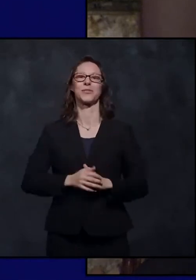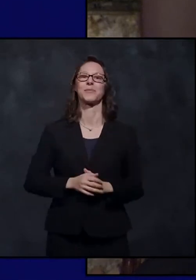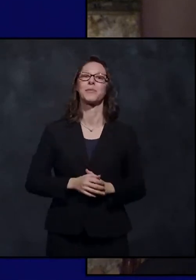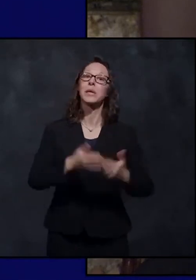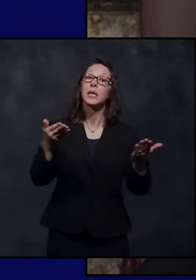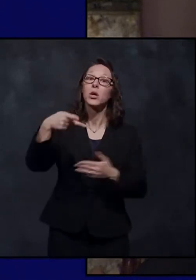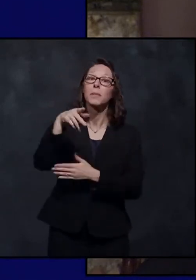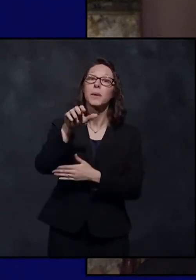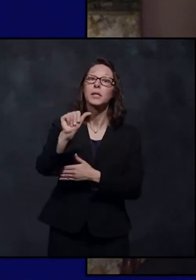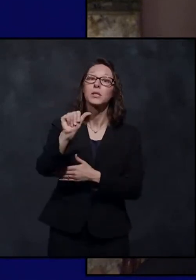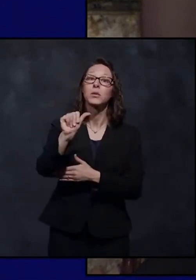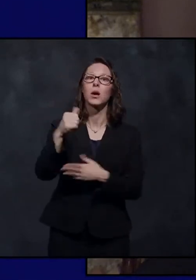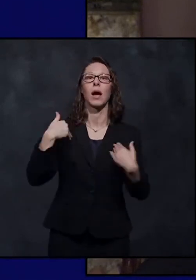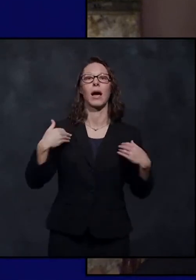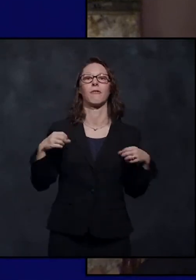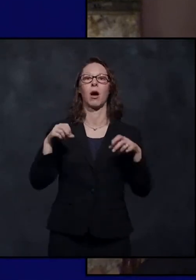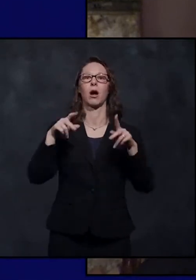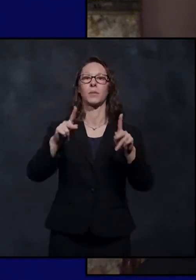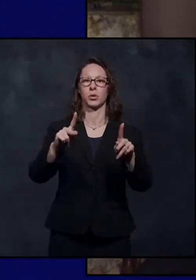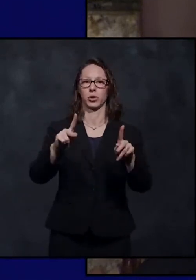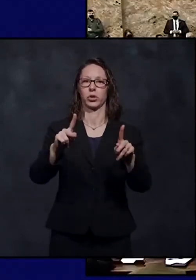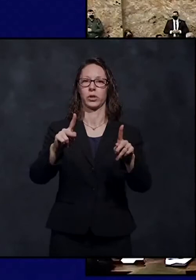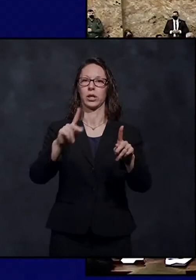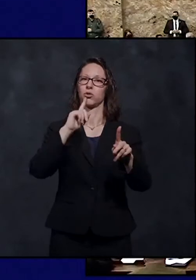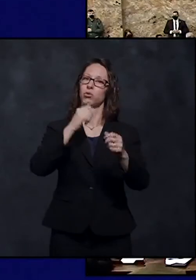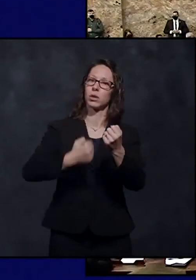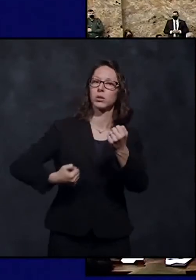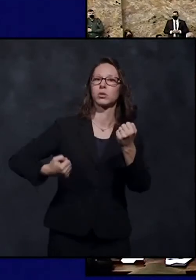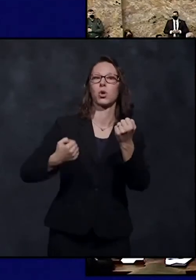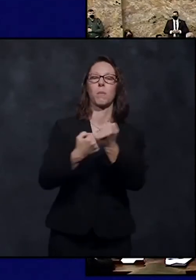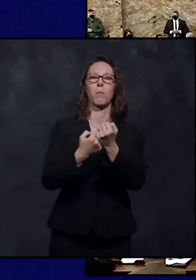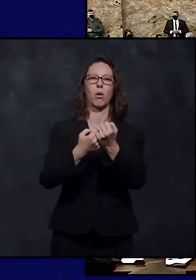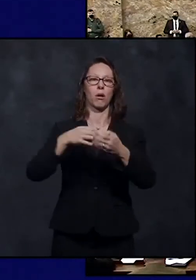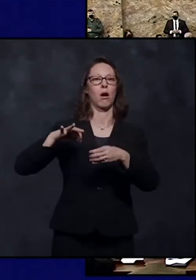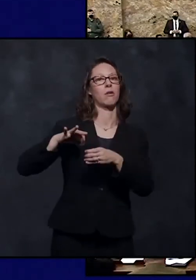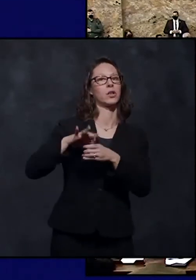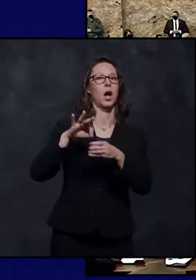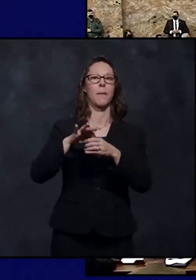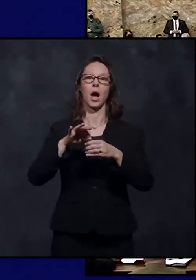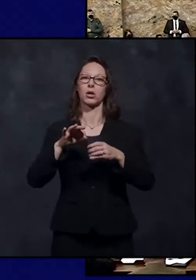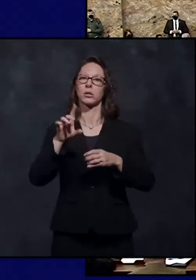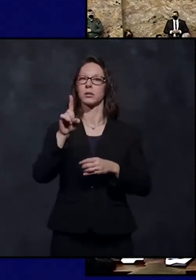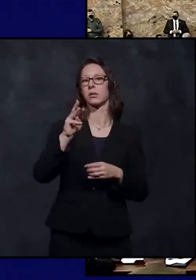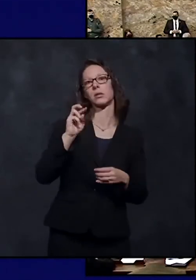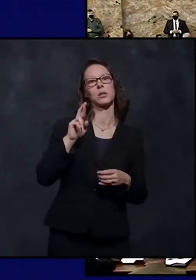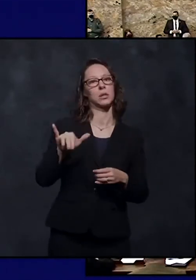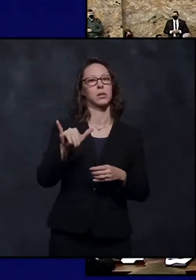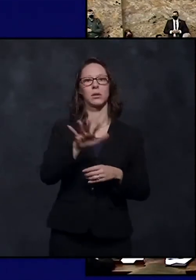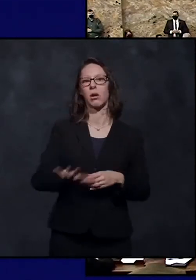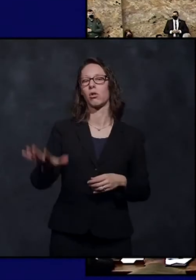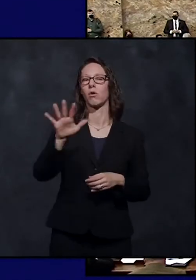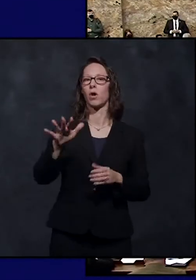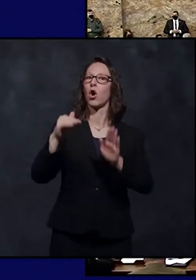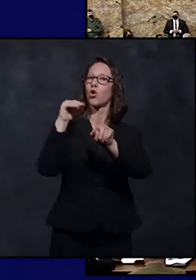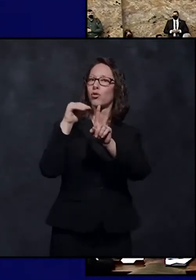make a substantial contribution to our democracy. Let's us remind the world that democracy works.